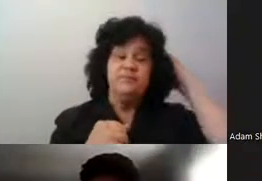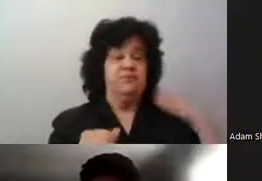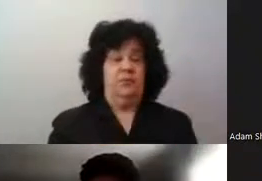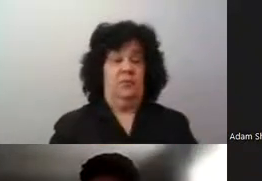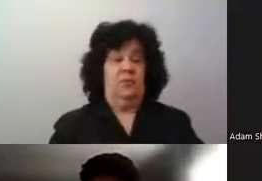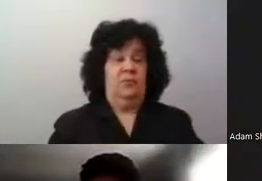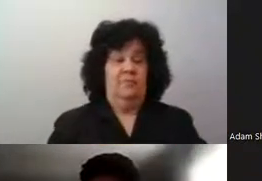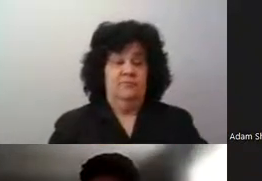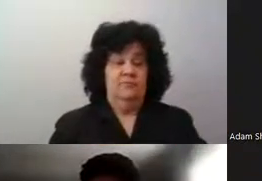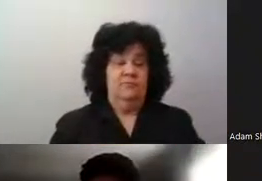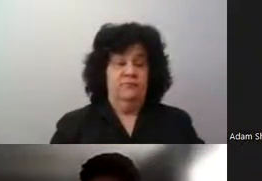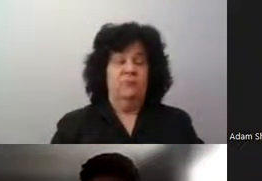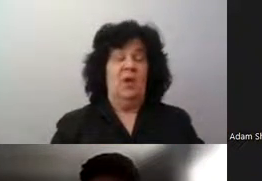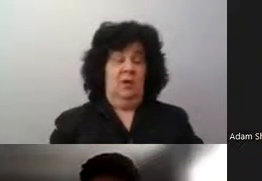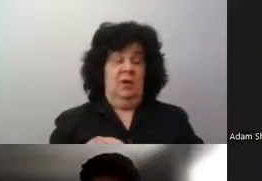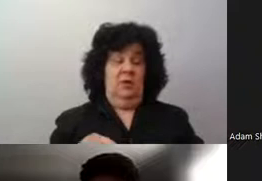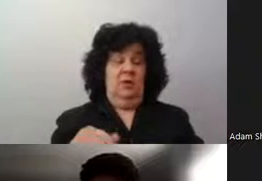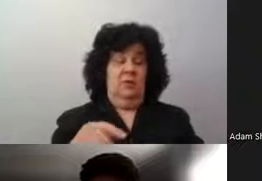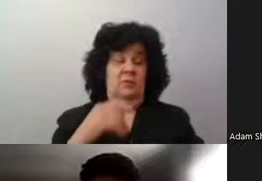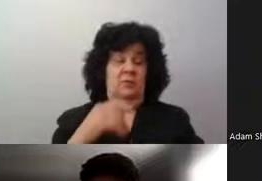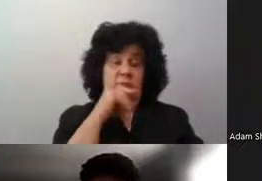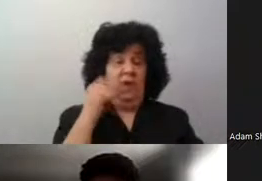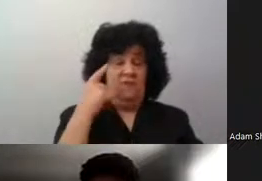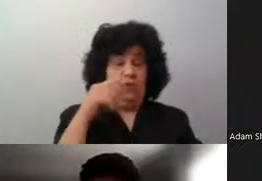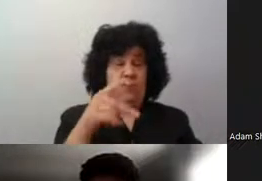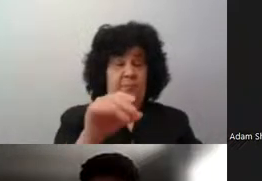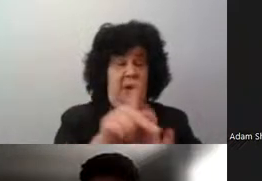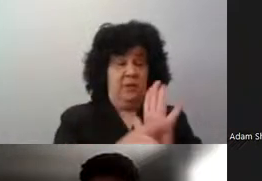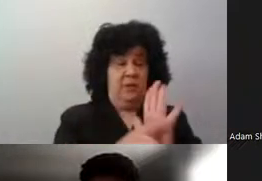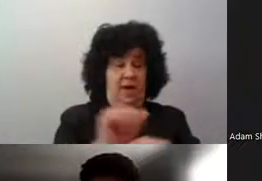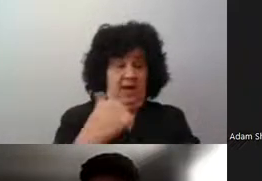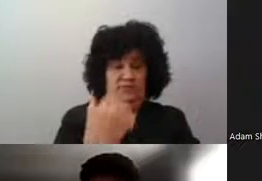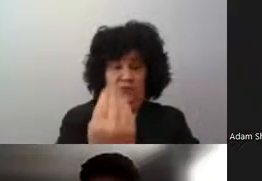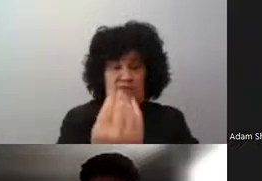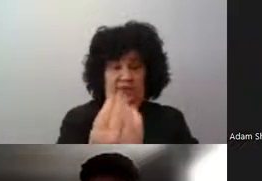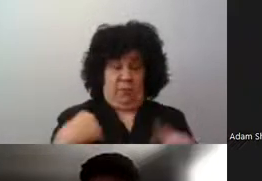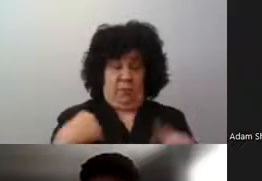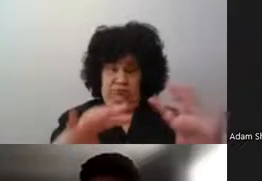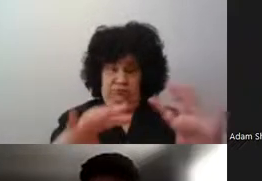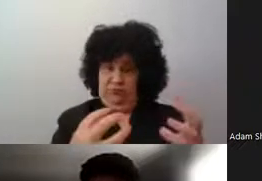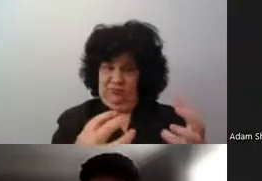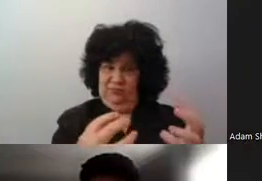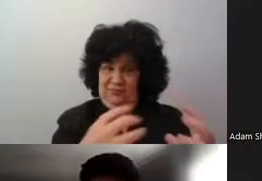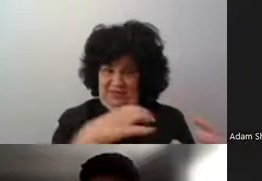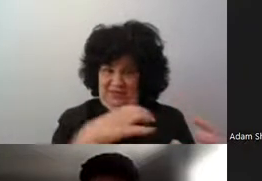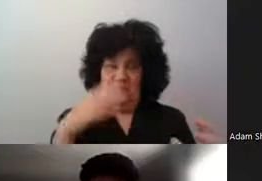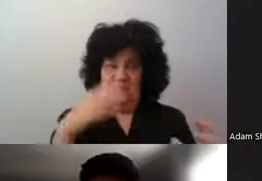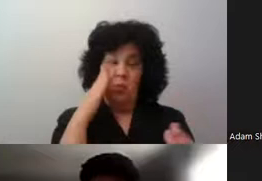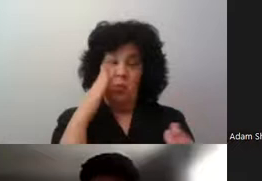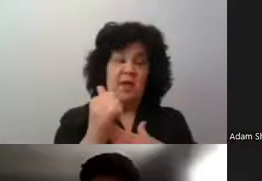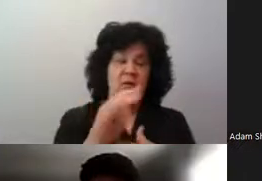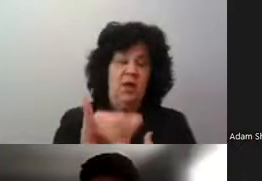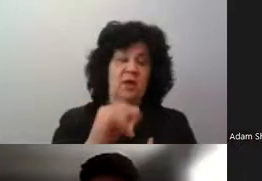subcommittee members, as it relates to policy and practice, we have 14 members, which is going to be led by our